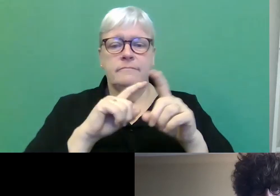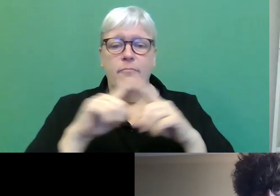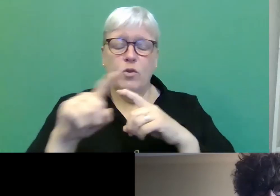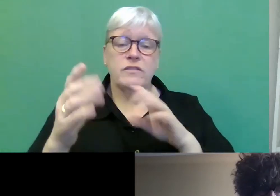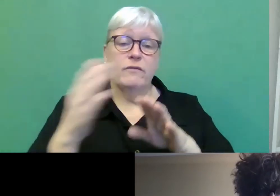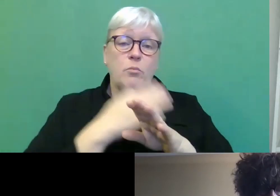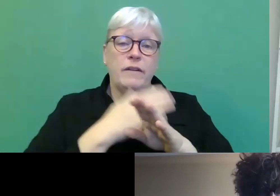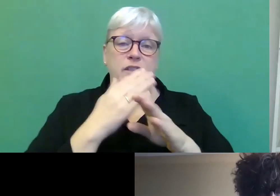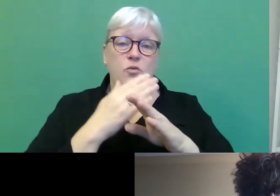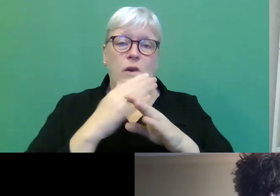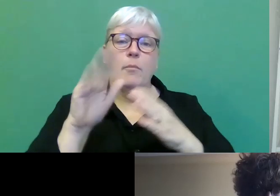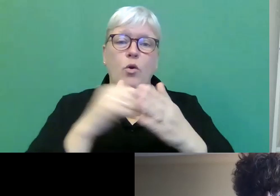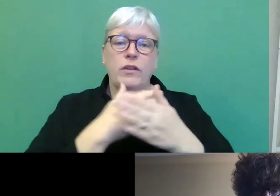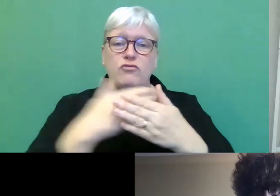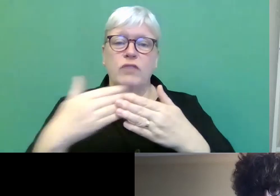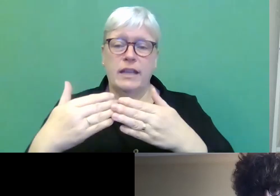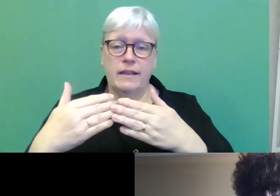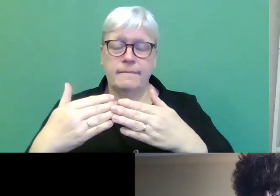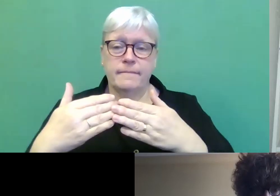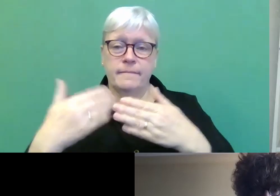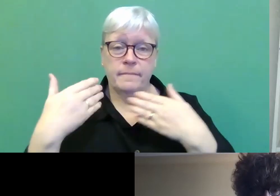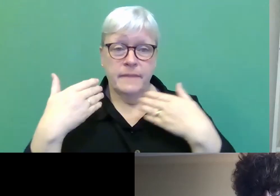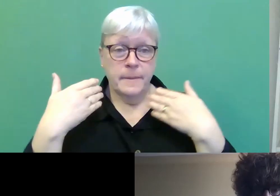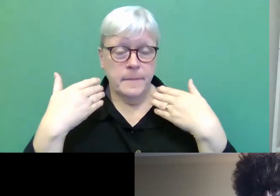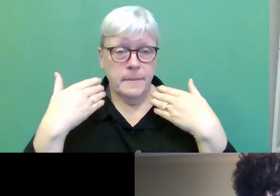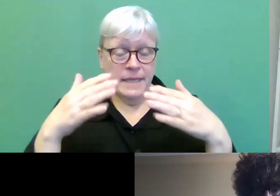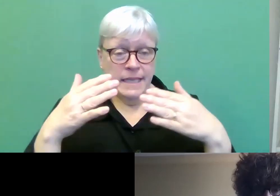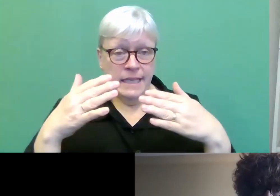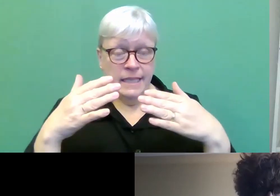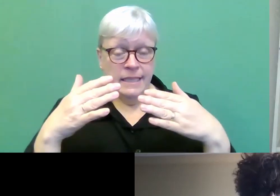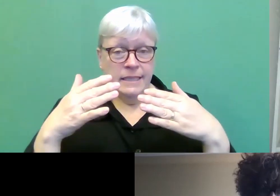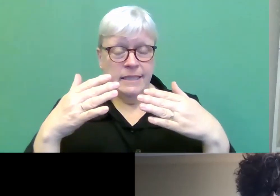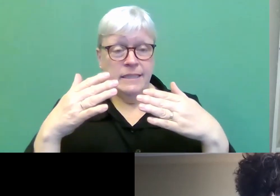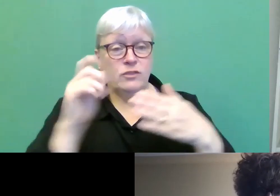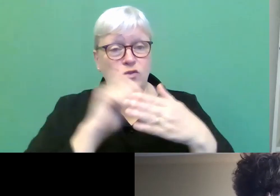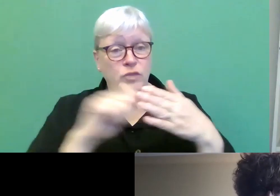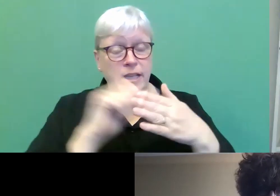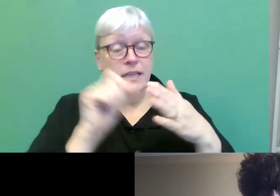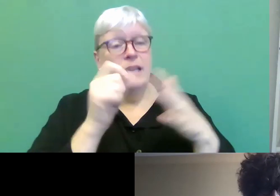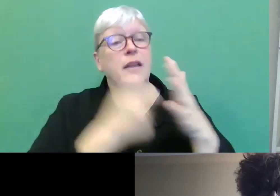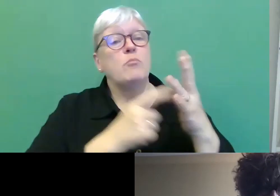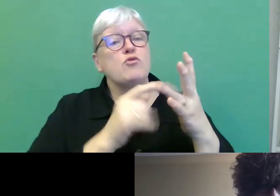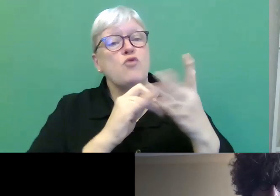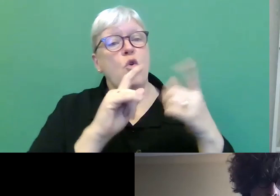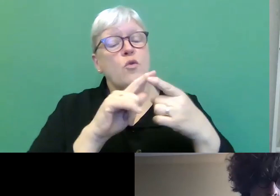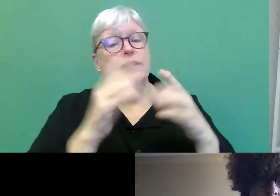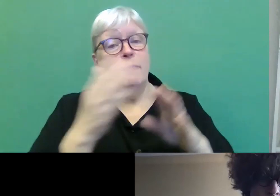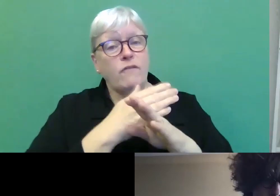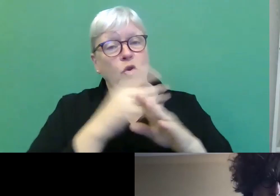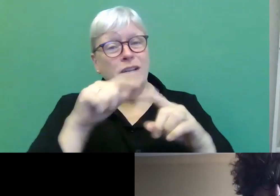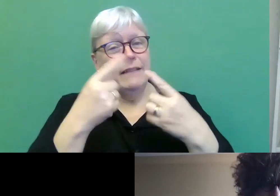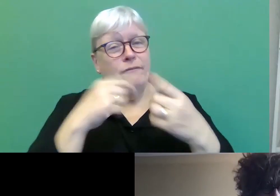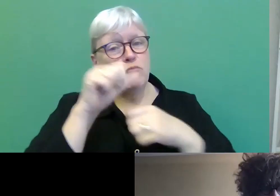is poetry. Had you written prose before, and how different is the writing process for